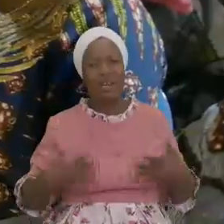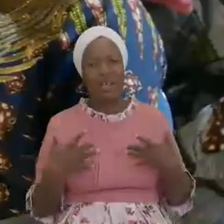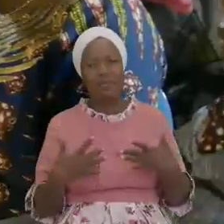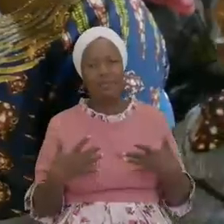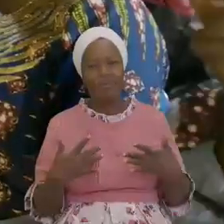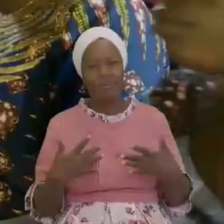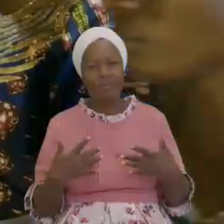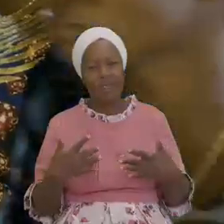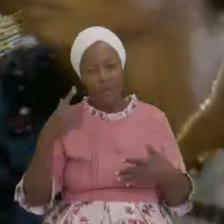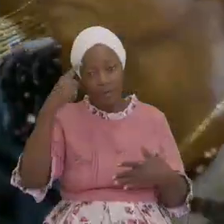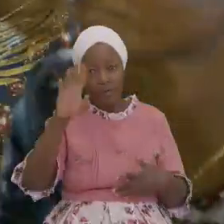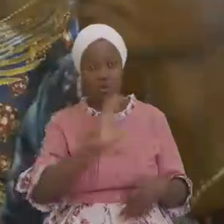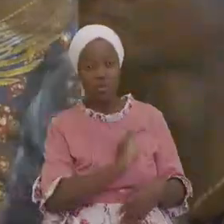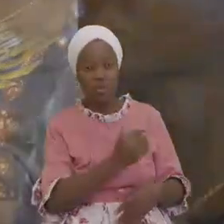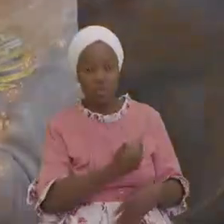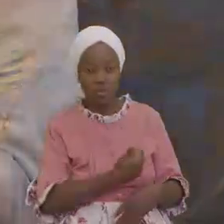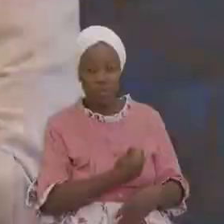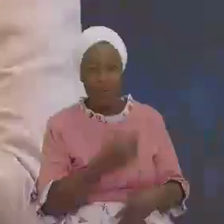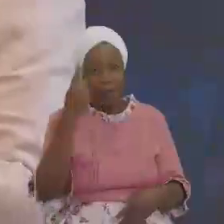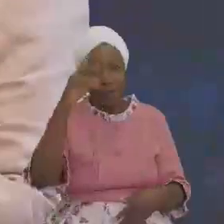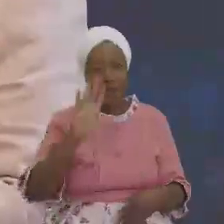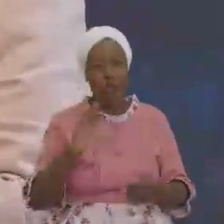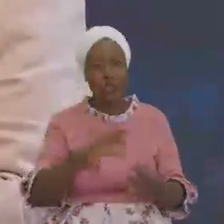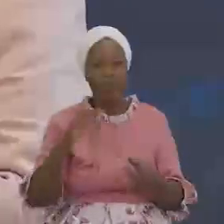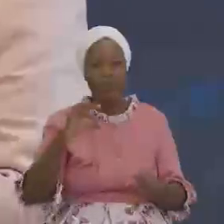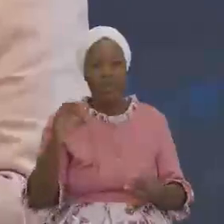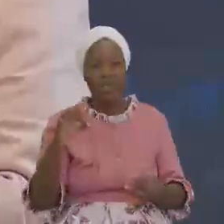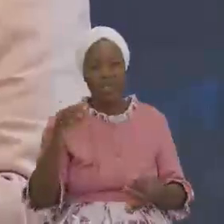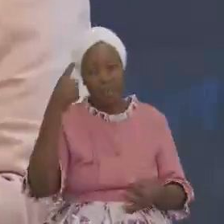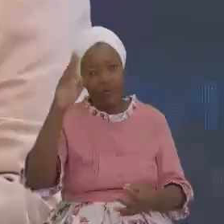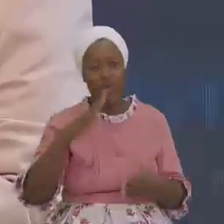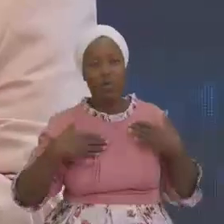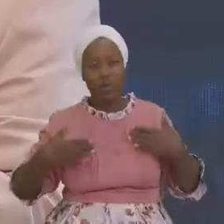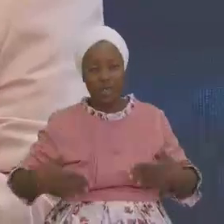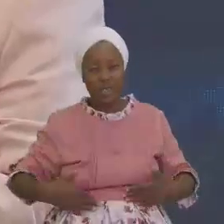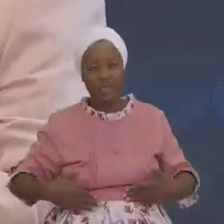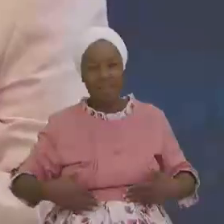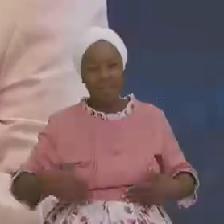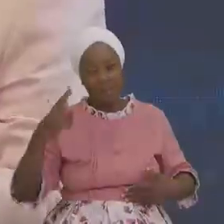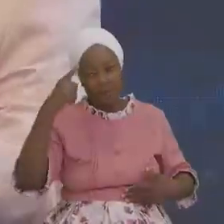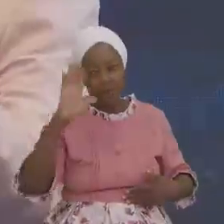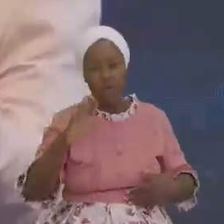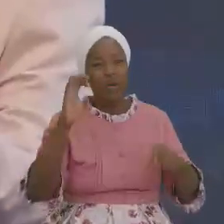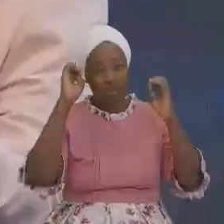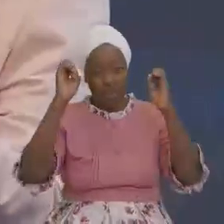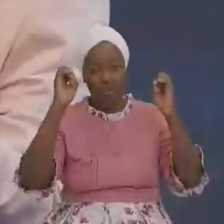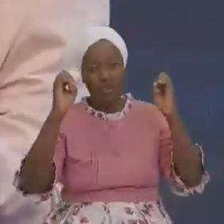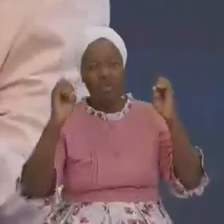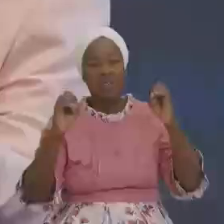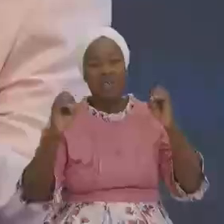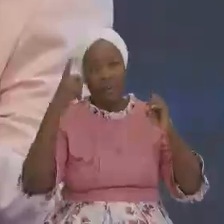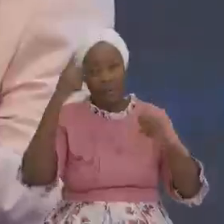For your soul, for your spirit, for your body, for your education, for